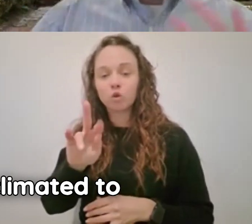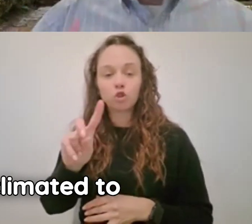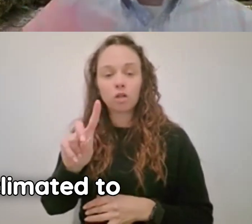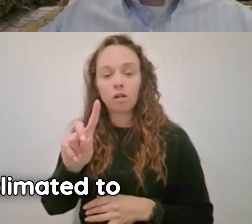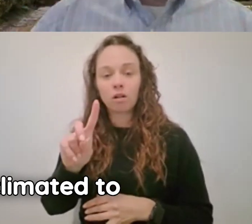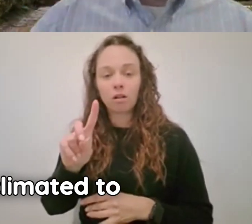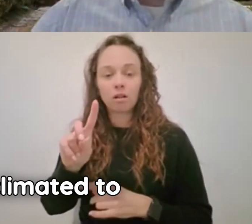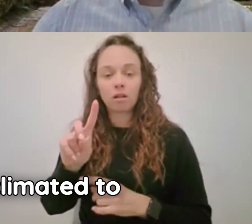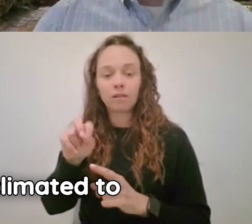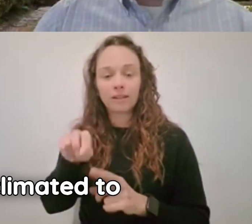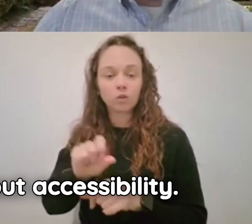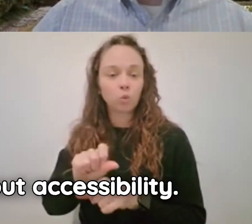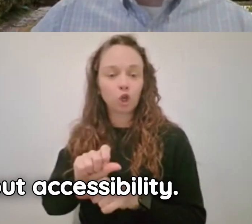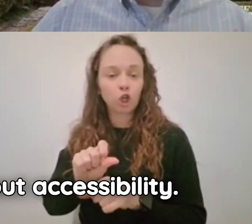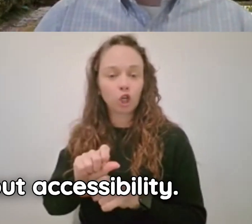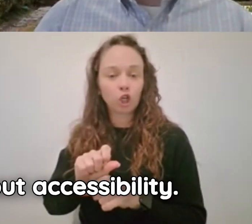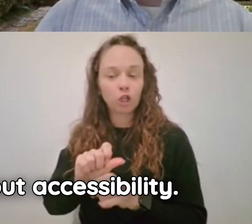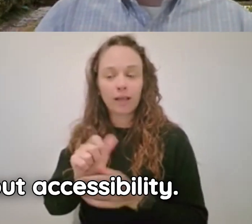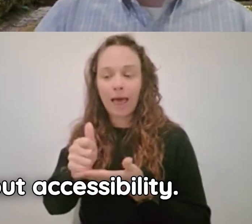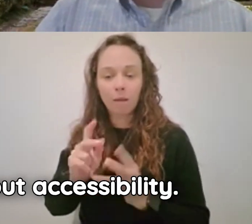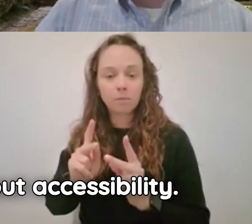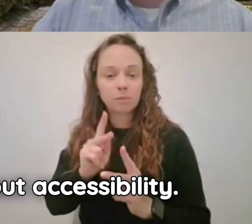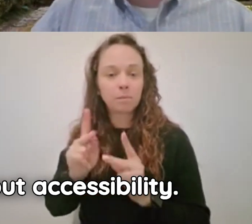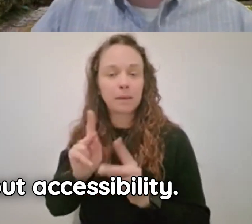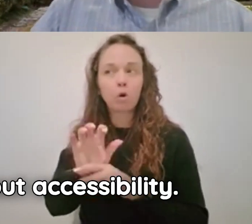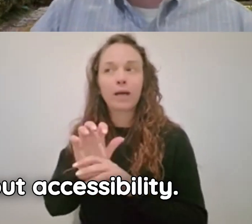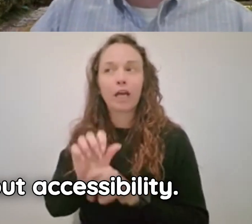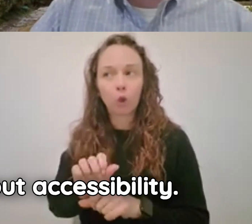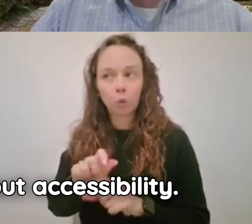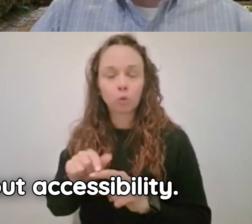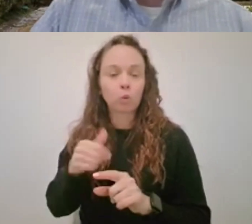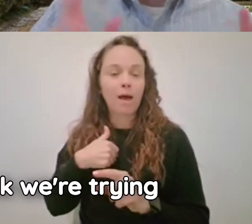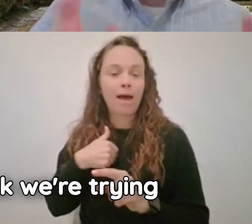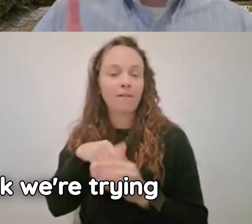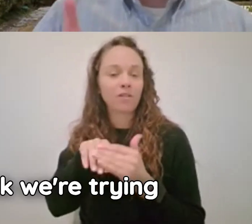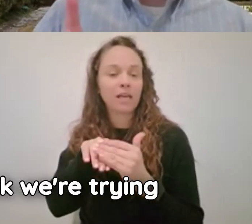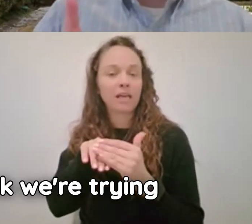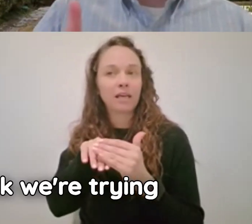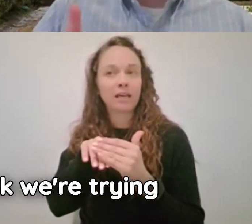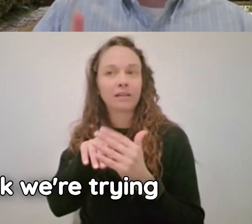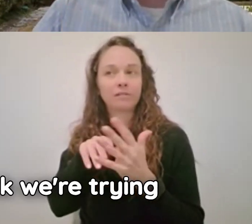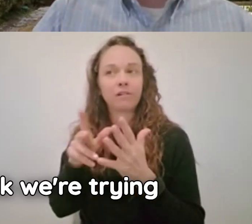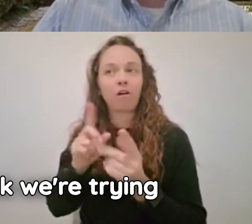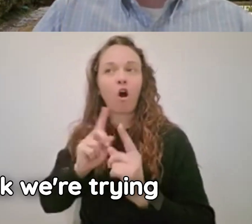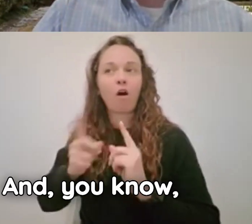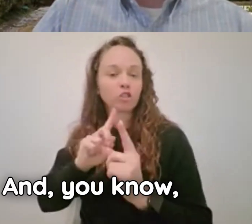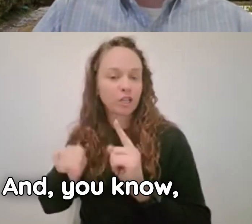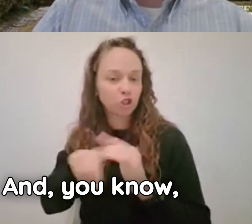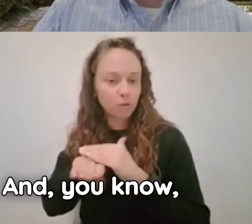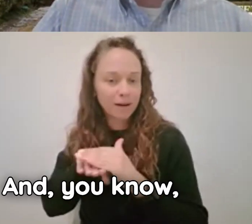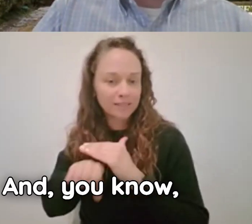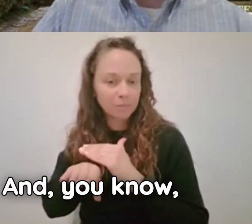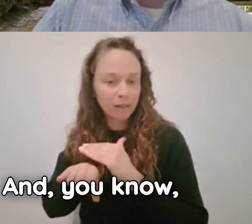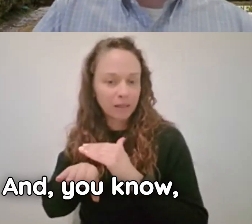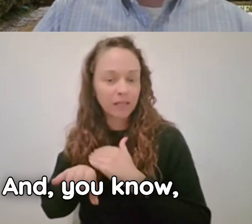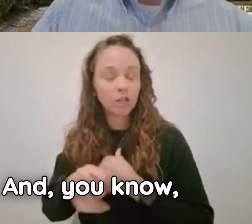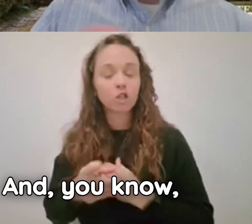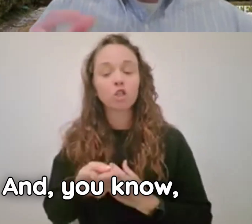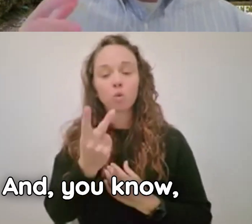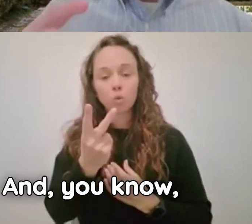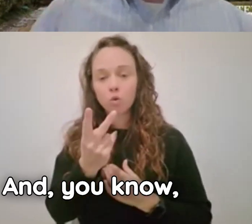people acclimated to having conversations about accessibility. So two things that I think we're trying to do to measure